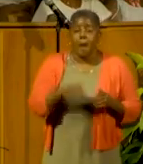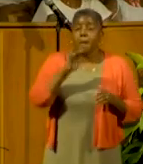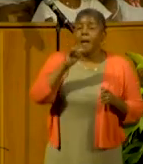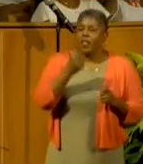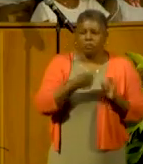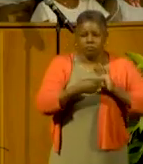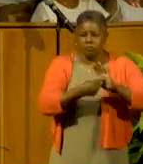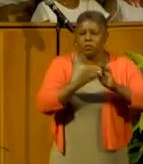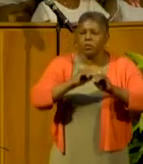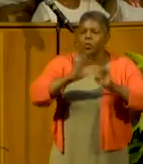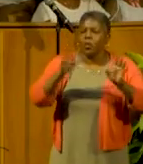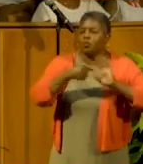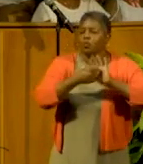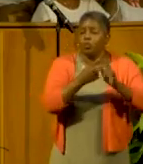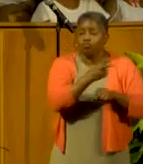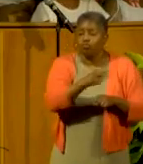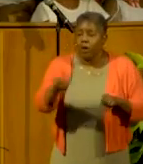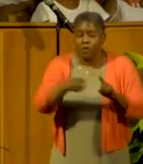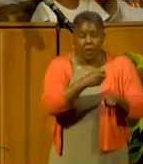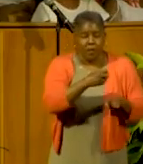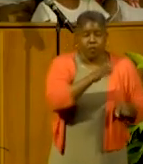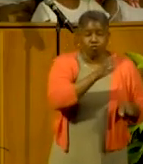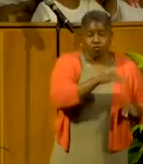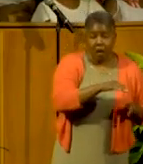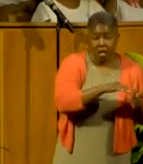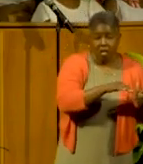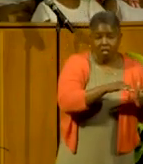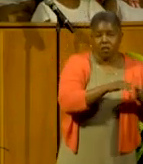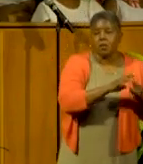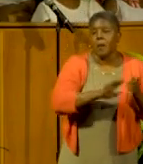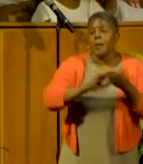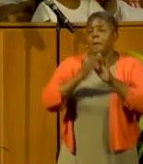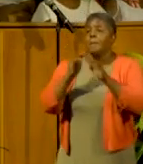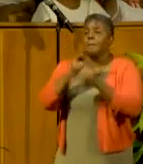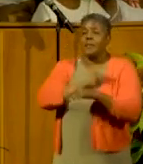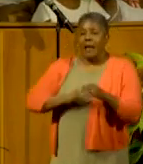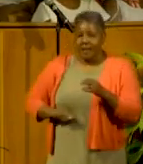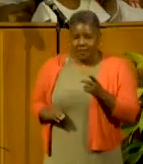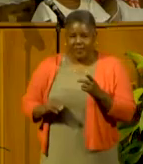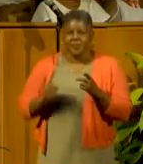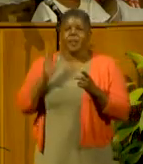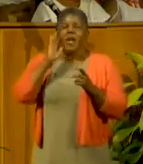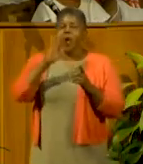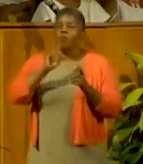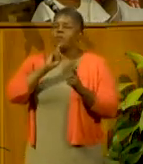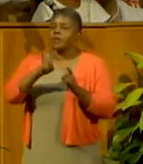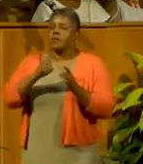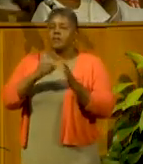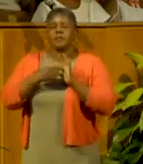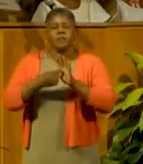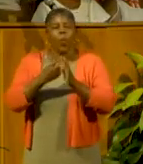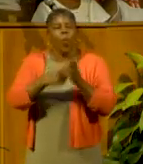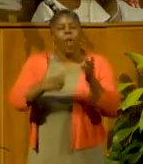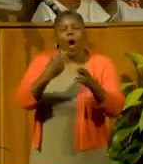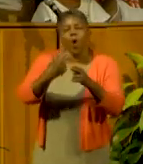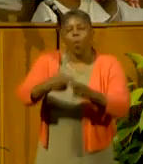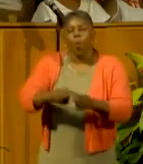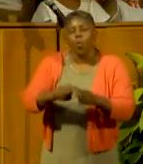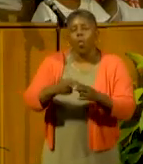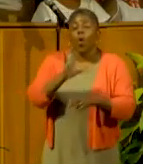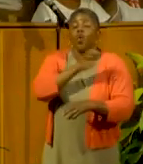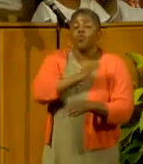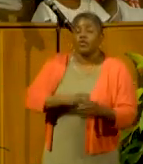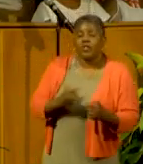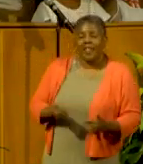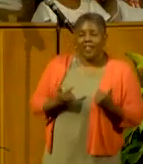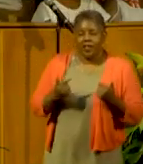in highlighting Jesus' transition from man-child to Messiah. And it gives us an intimate walk of what I call the Christian